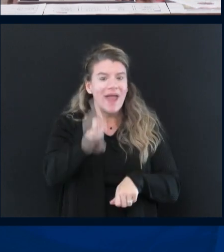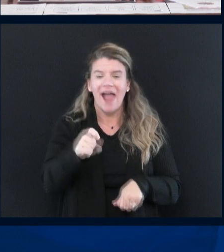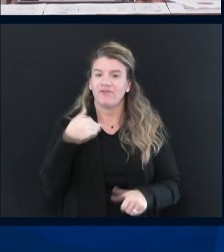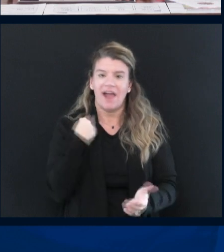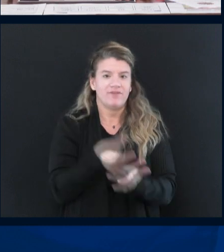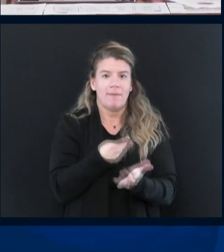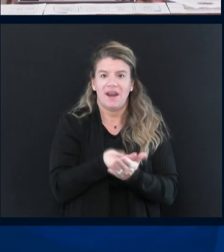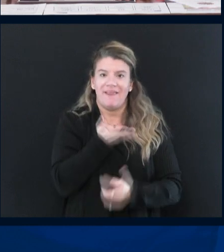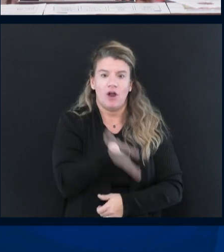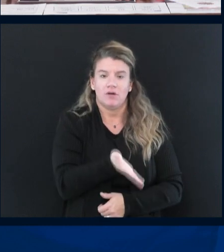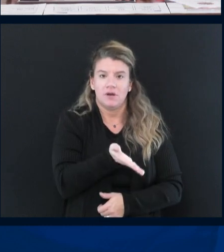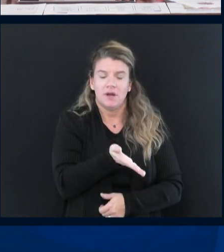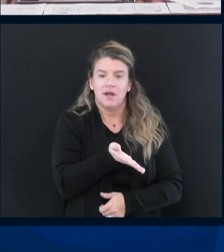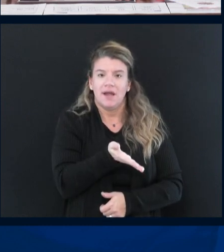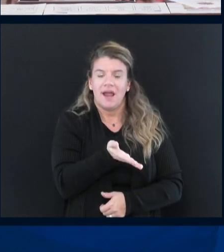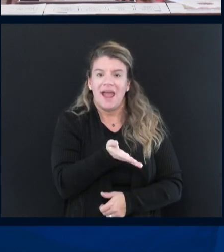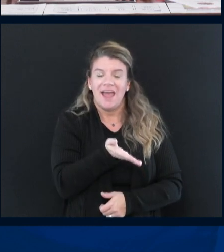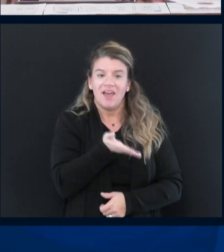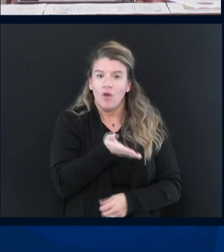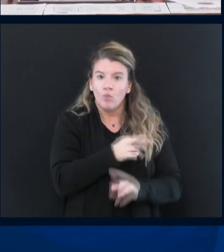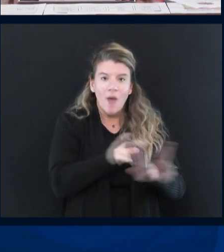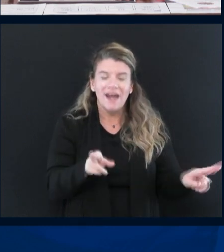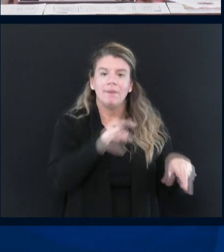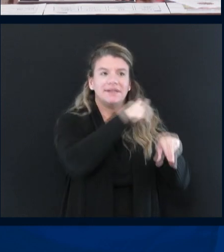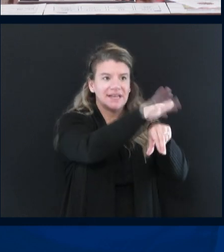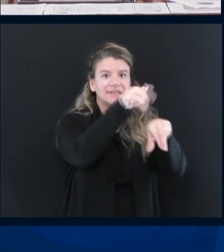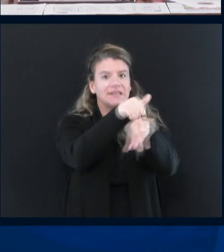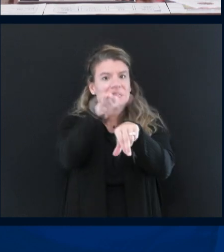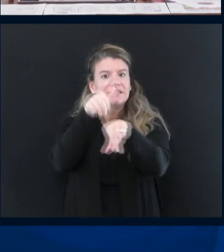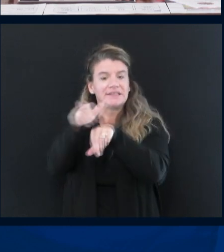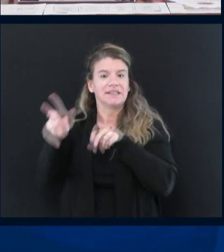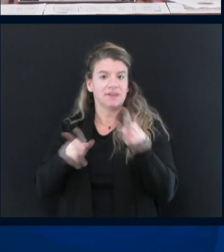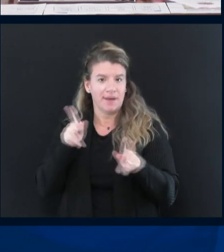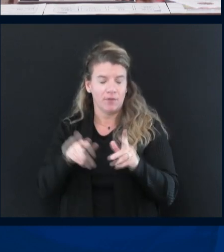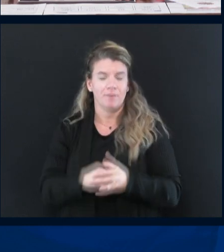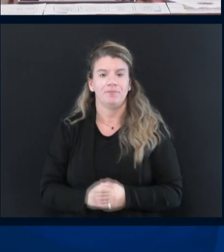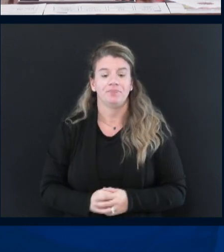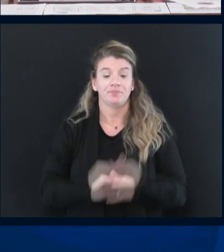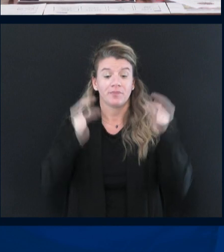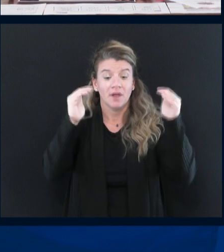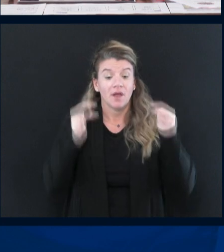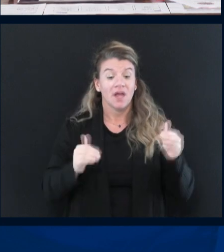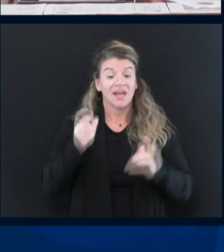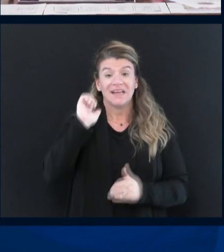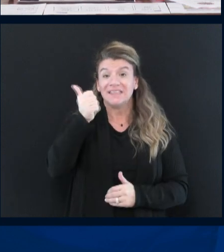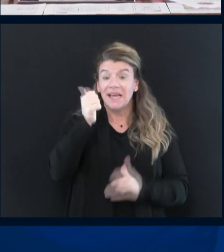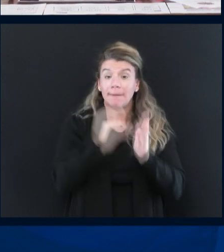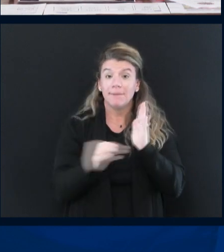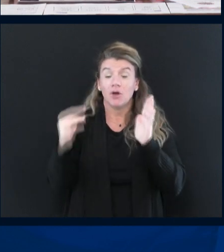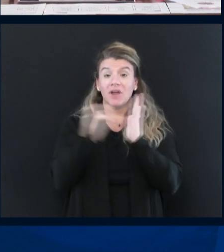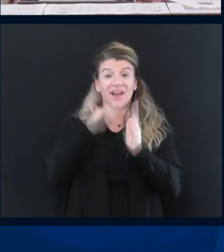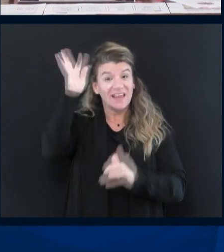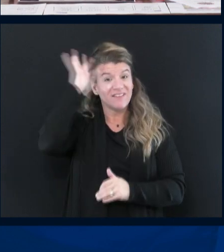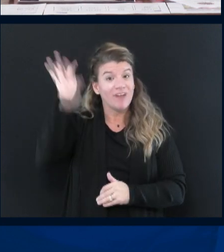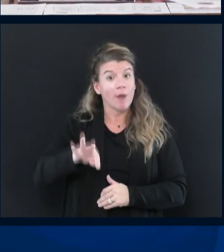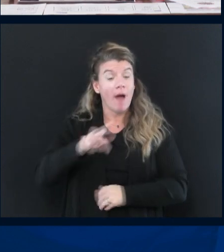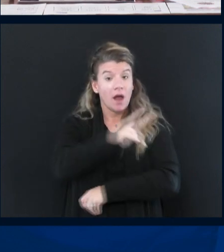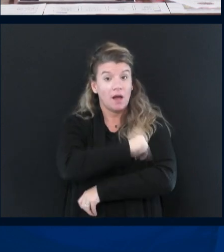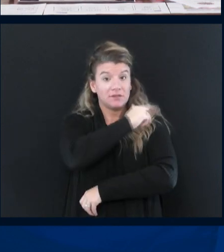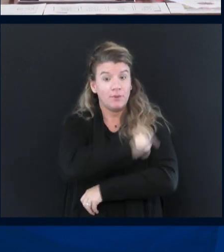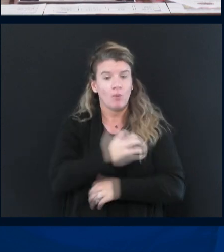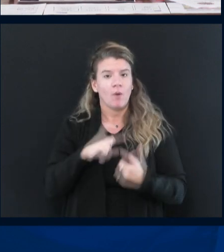they continue to move out. We put $10 million in the Fairmont Hospital to preserve and to keep that hospital for